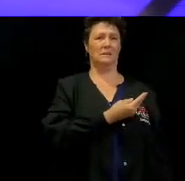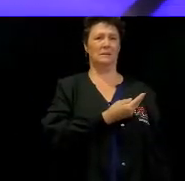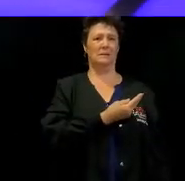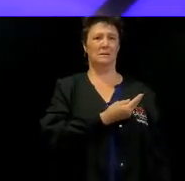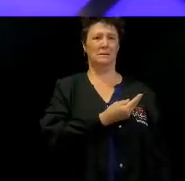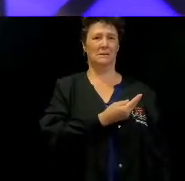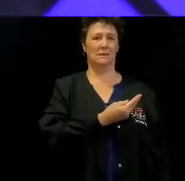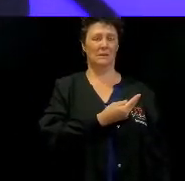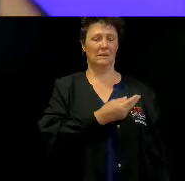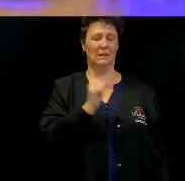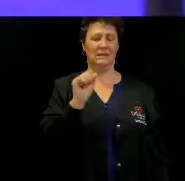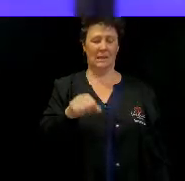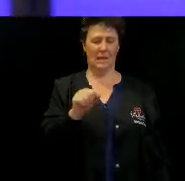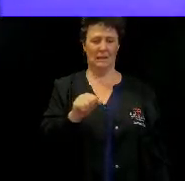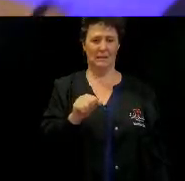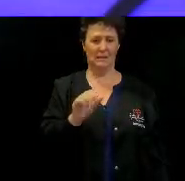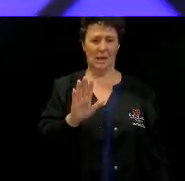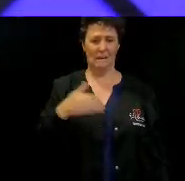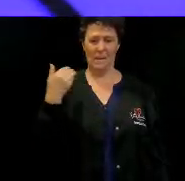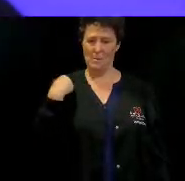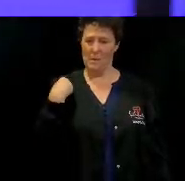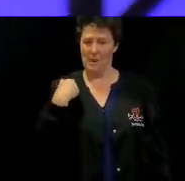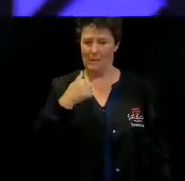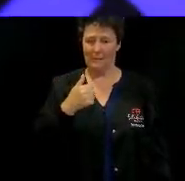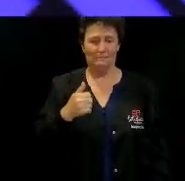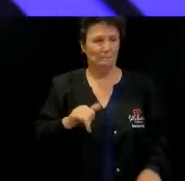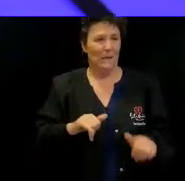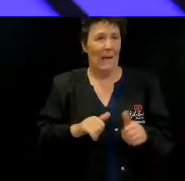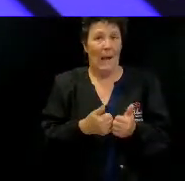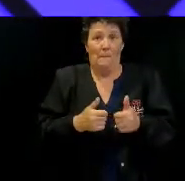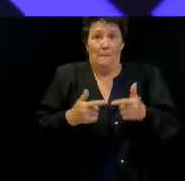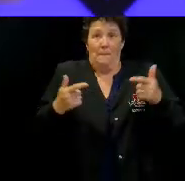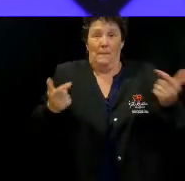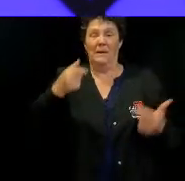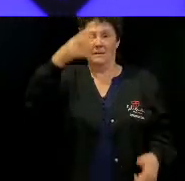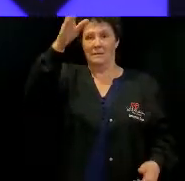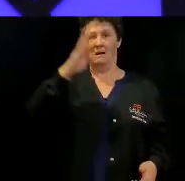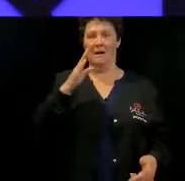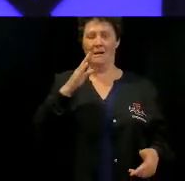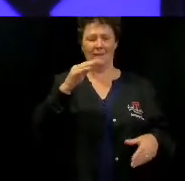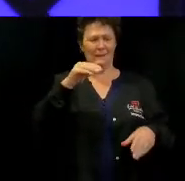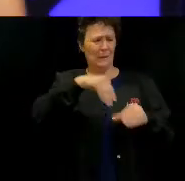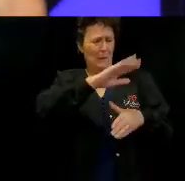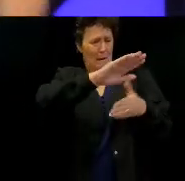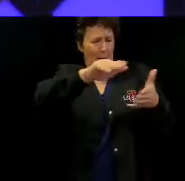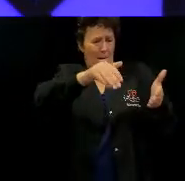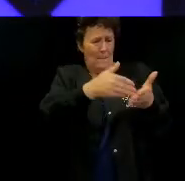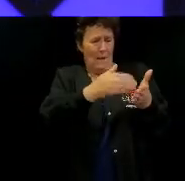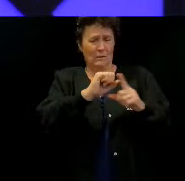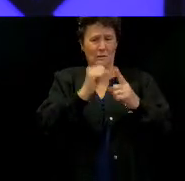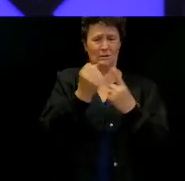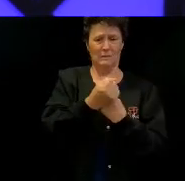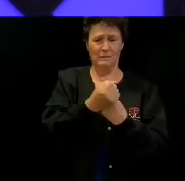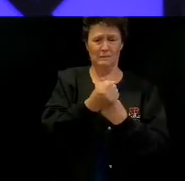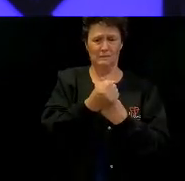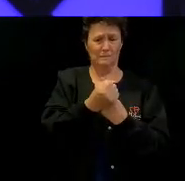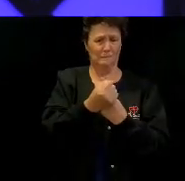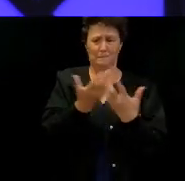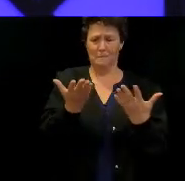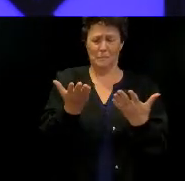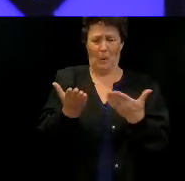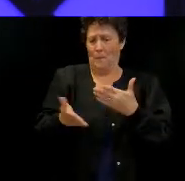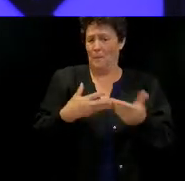Whew. I'm reminding myself about how, when you're in the middle of a situation, it could be waiting for you out the door. It may be wait. It'd be right